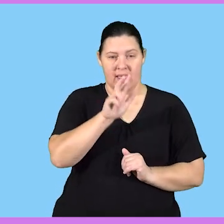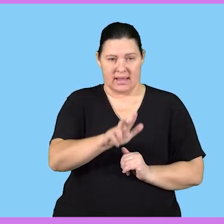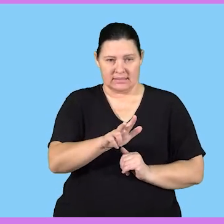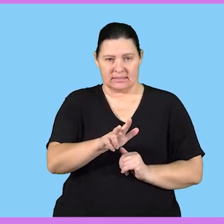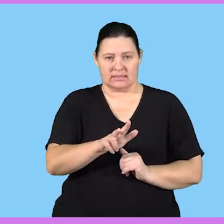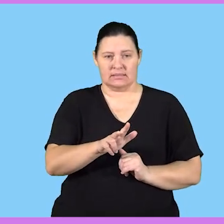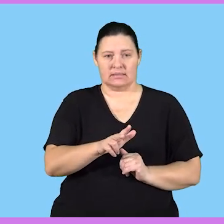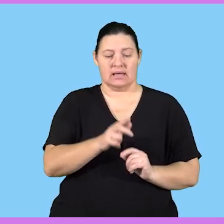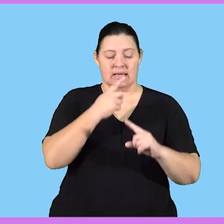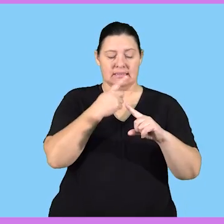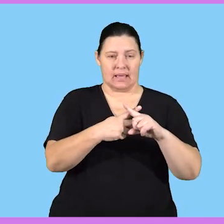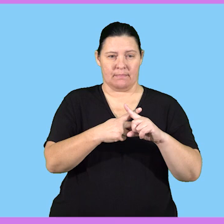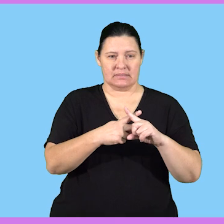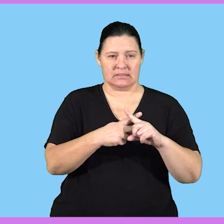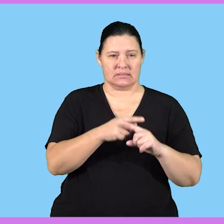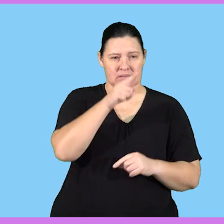1,8